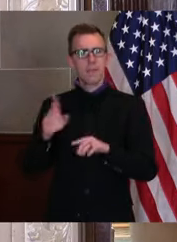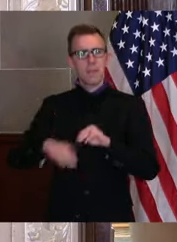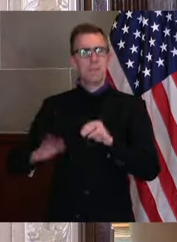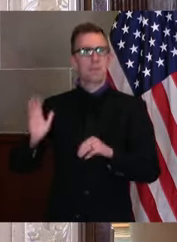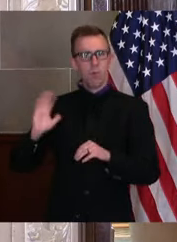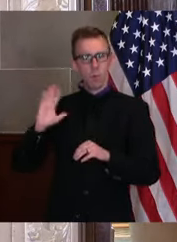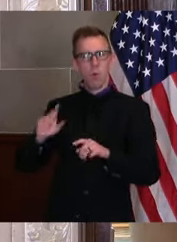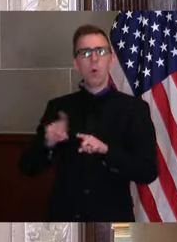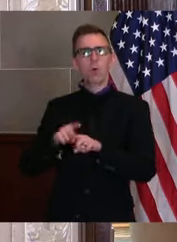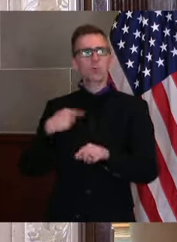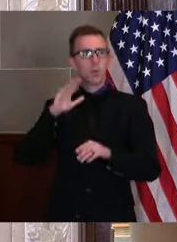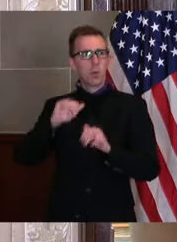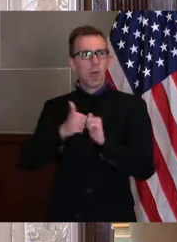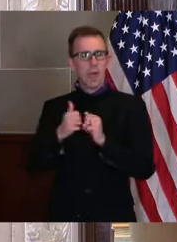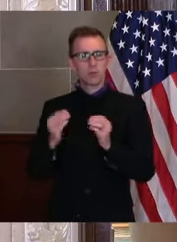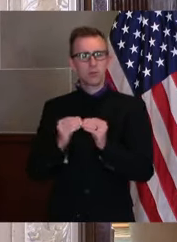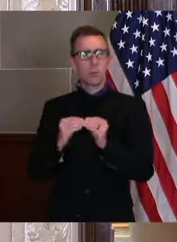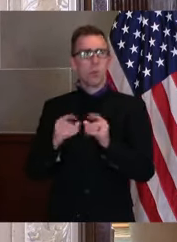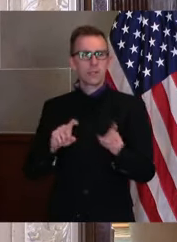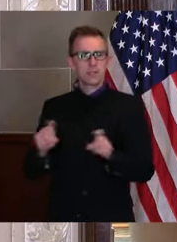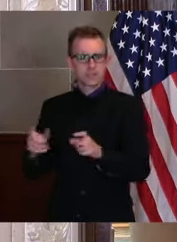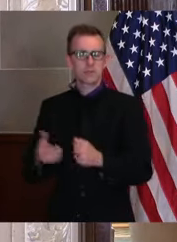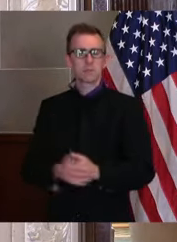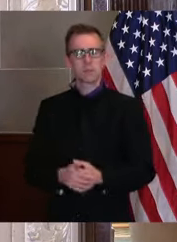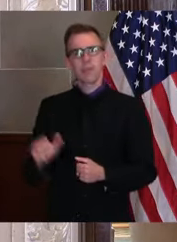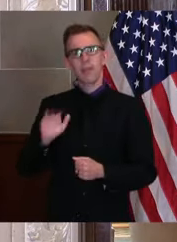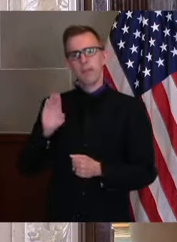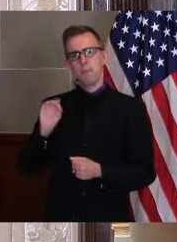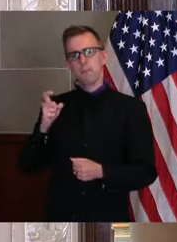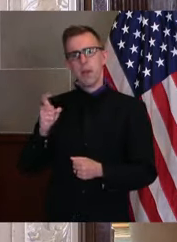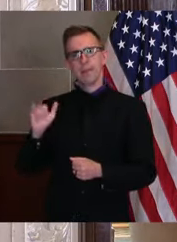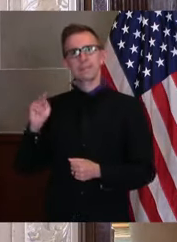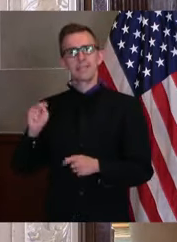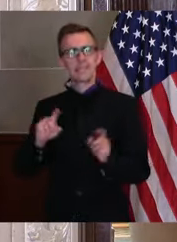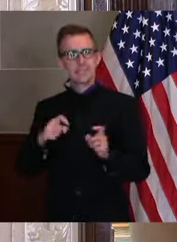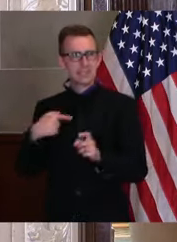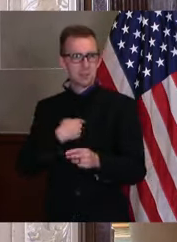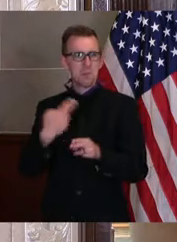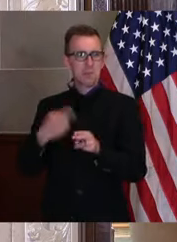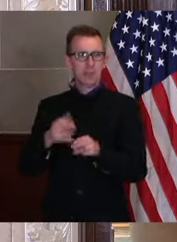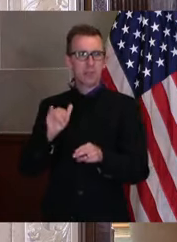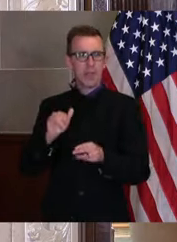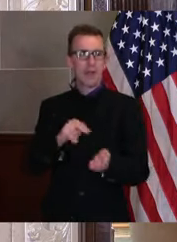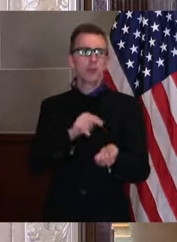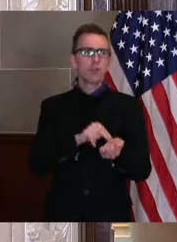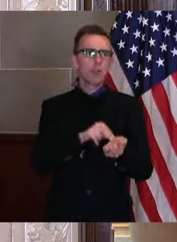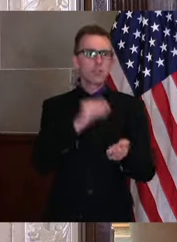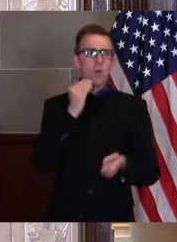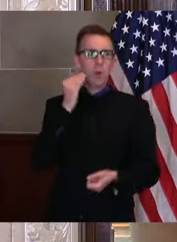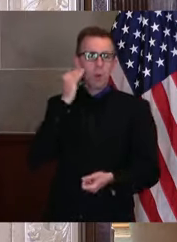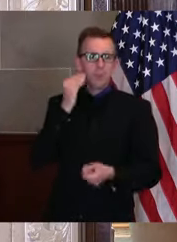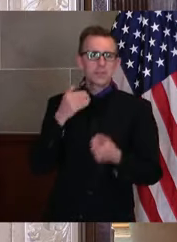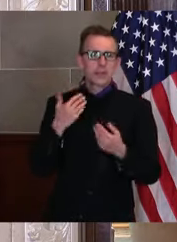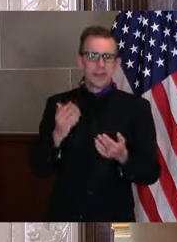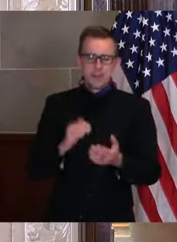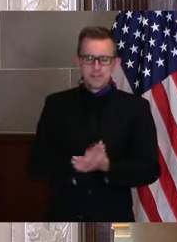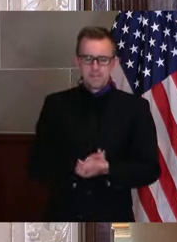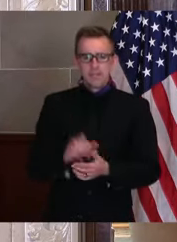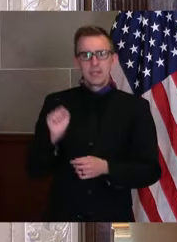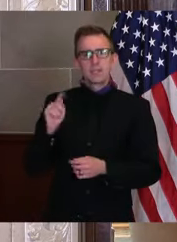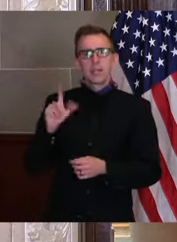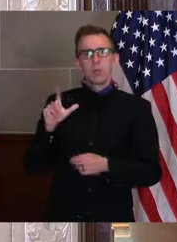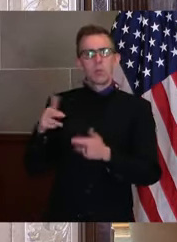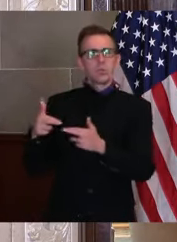more testing, such as boxed-in testing that we talk a lot about, nursing homes, St.